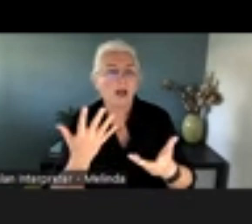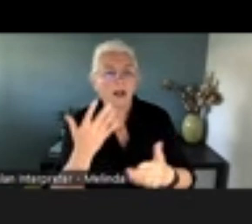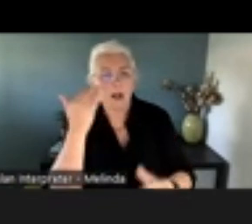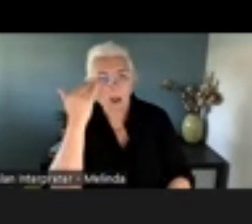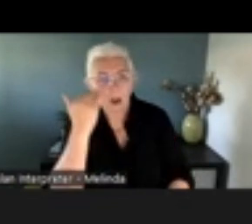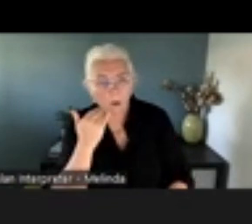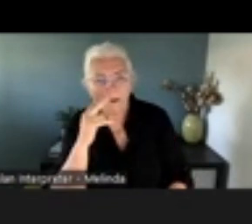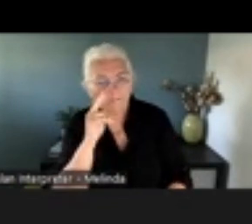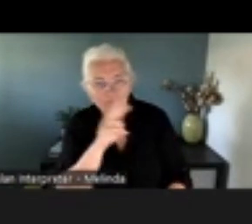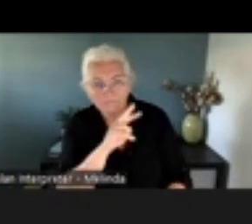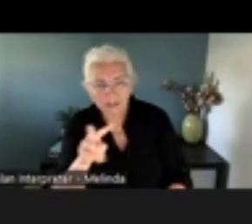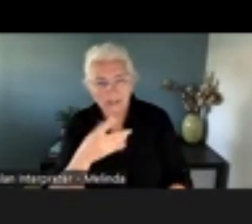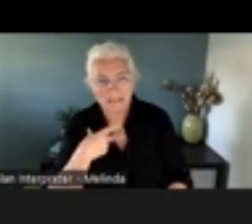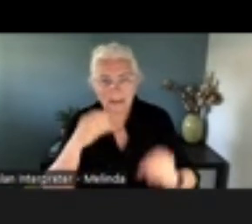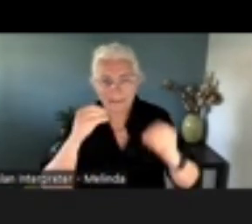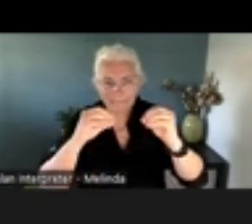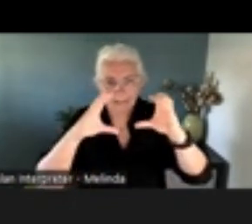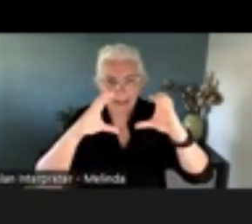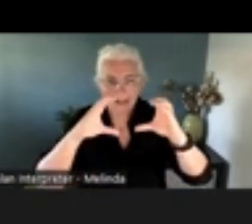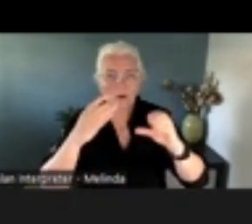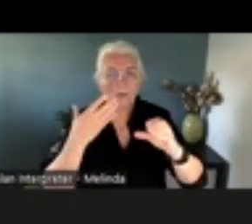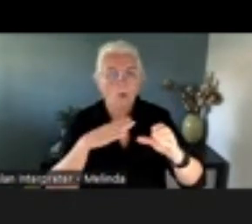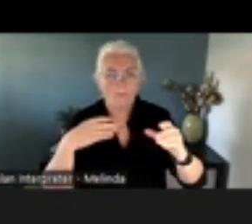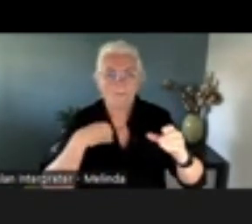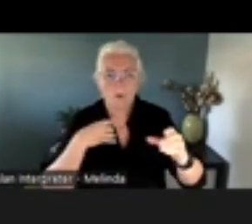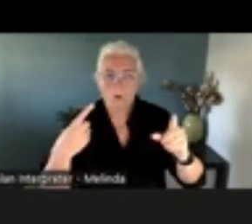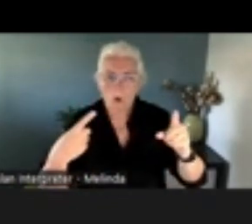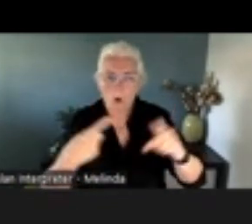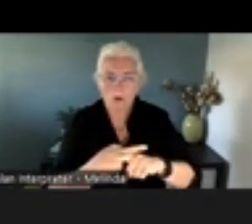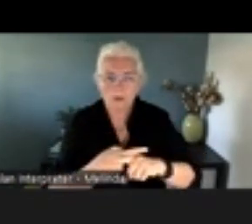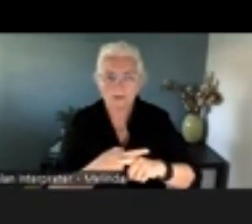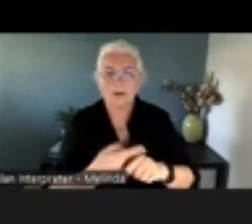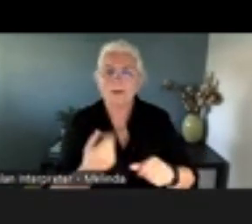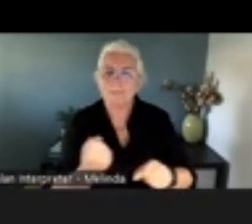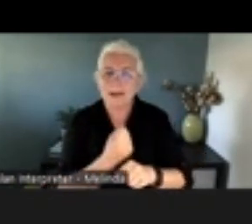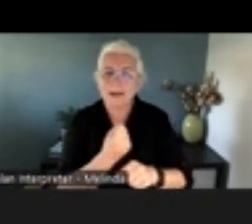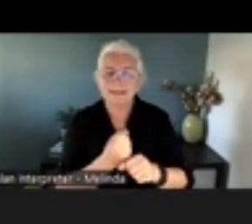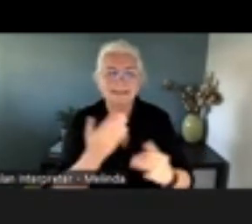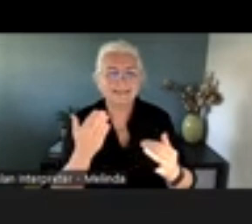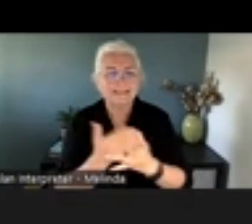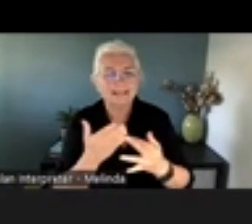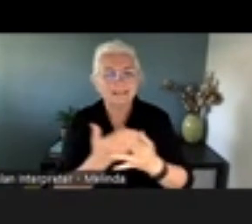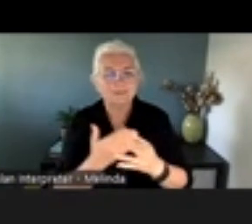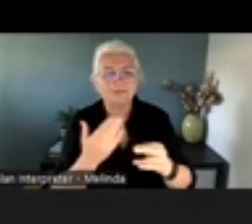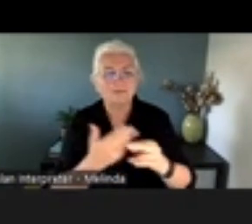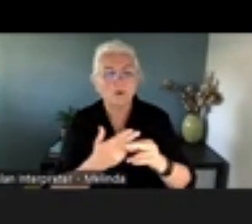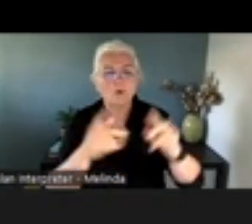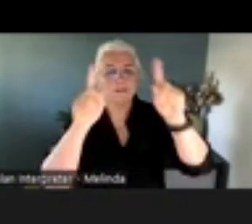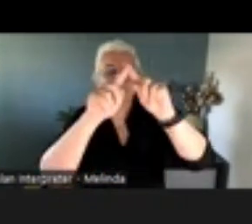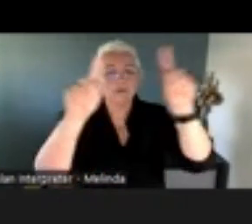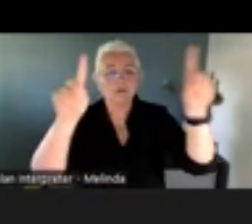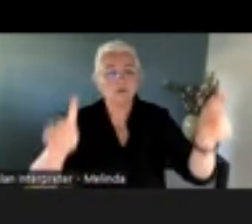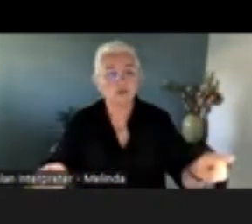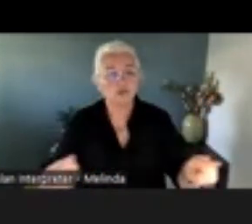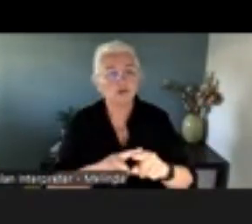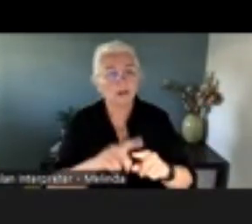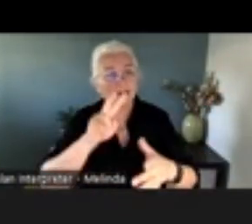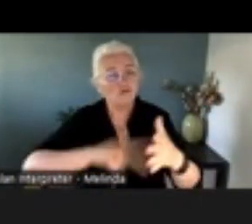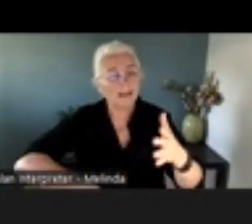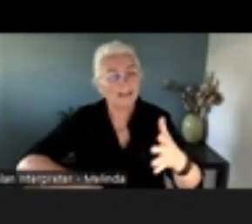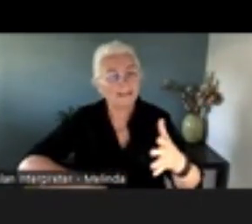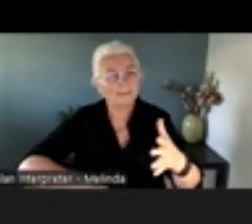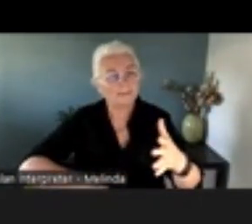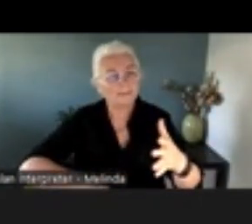need it to be bigger but need that higher contrast, but it also makes it accessible to screen readers.